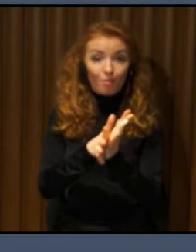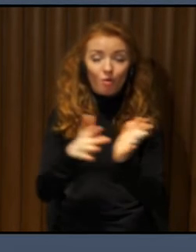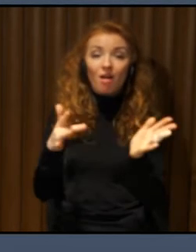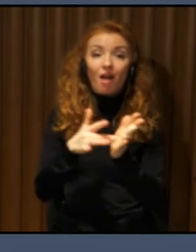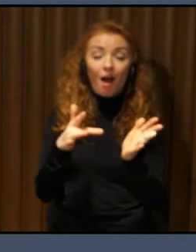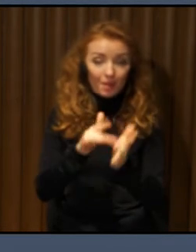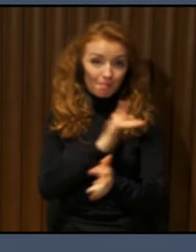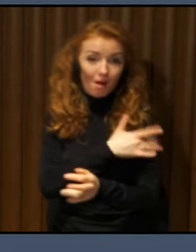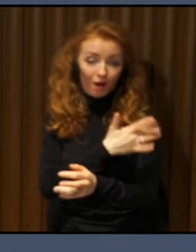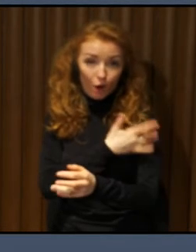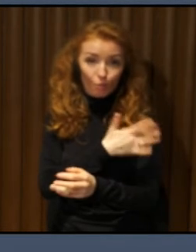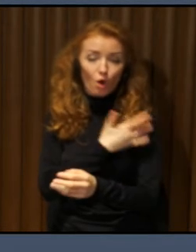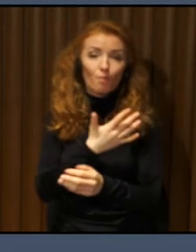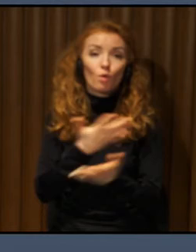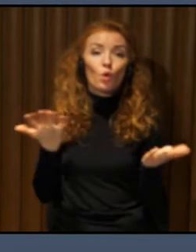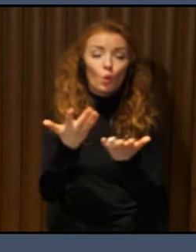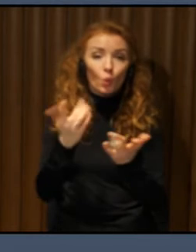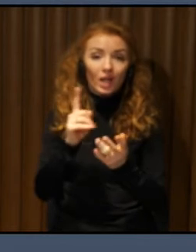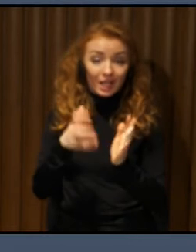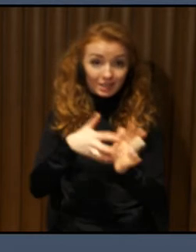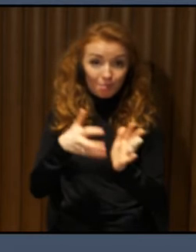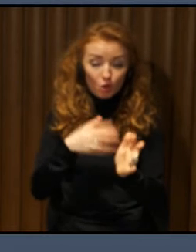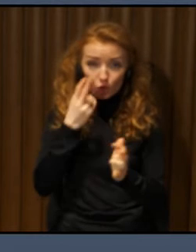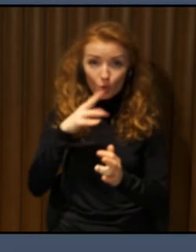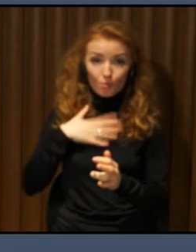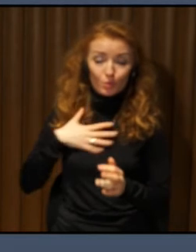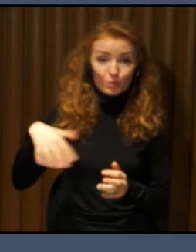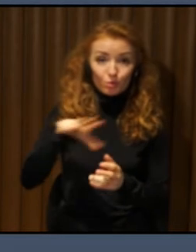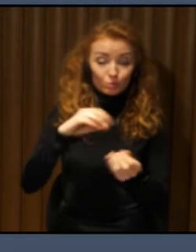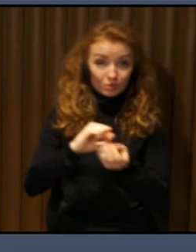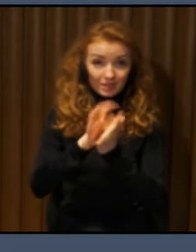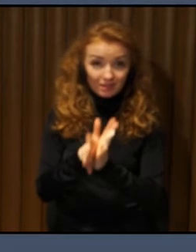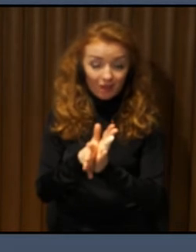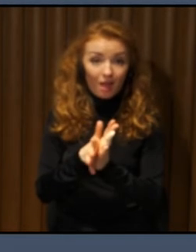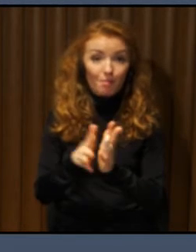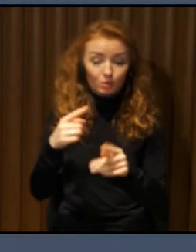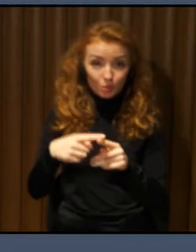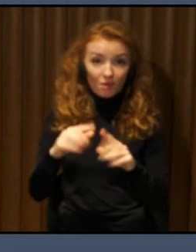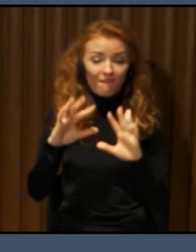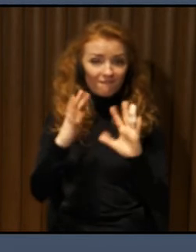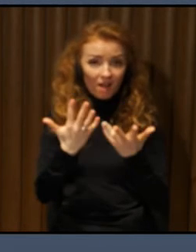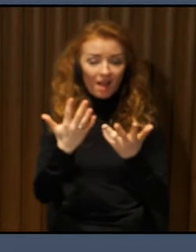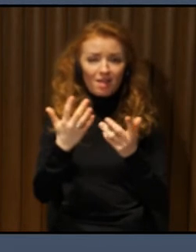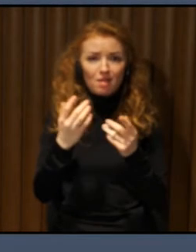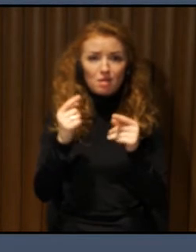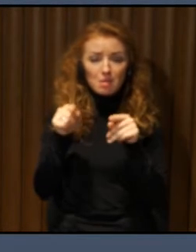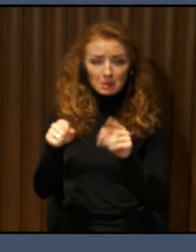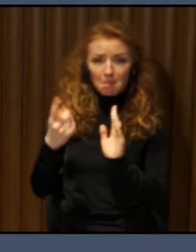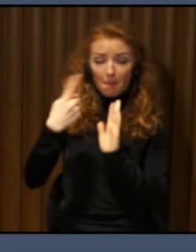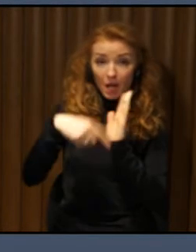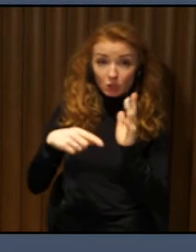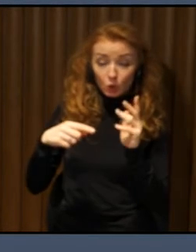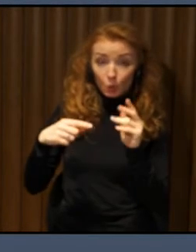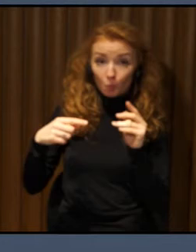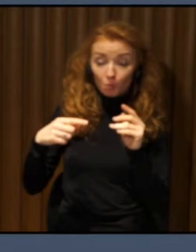much people interact with them on our system, and does it match up? And so what I mean by this is you can see this kind of different